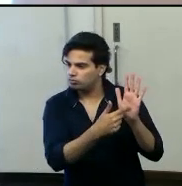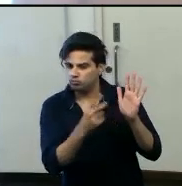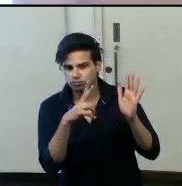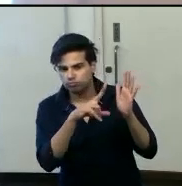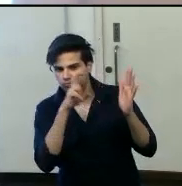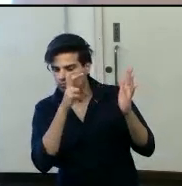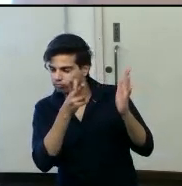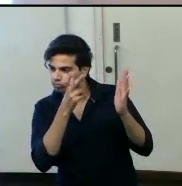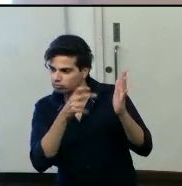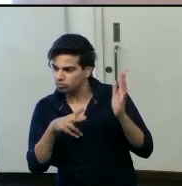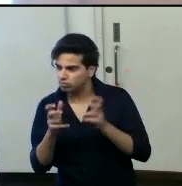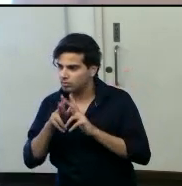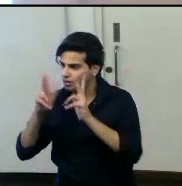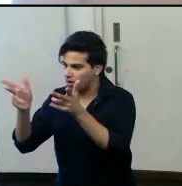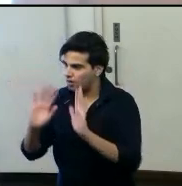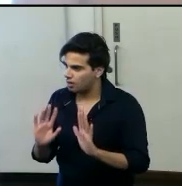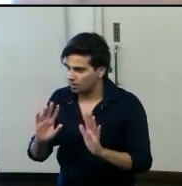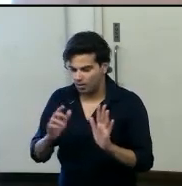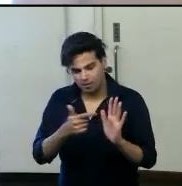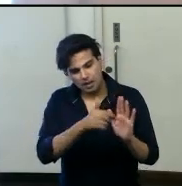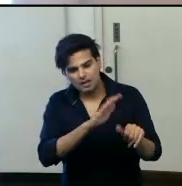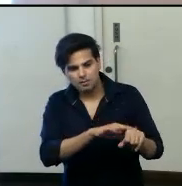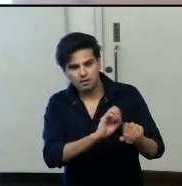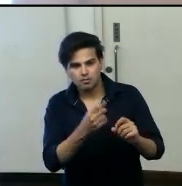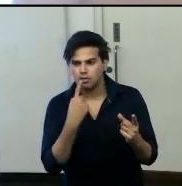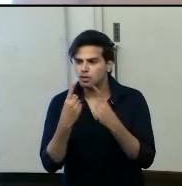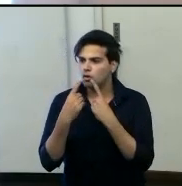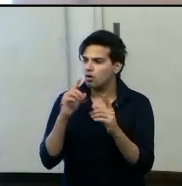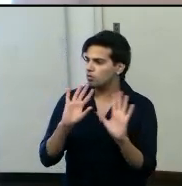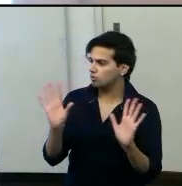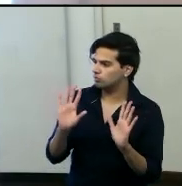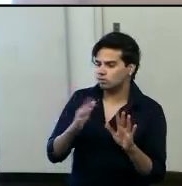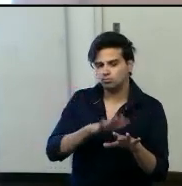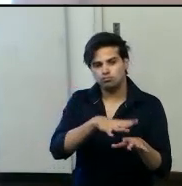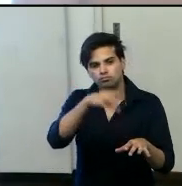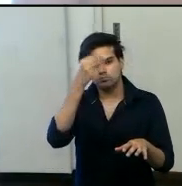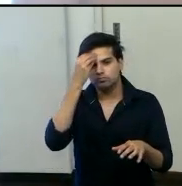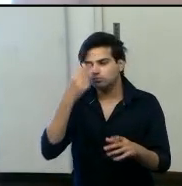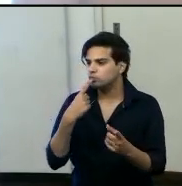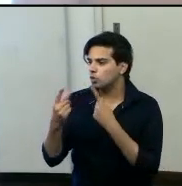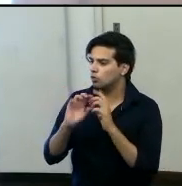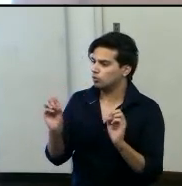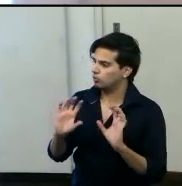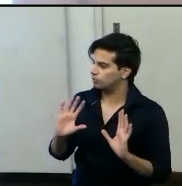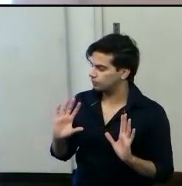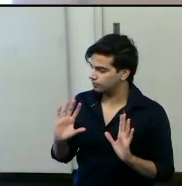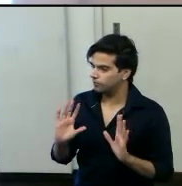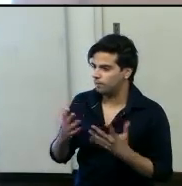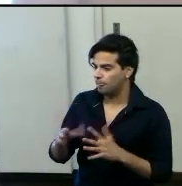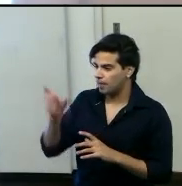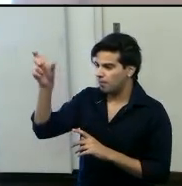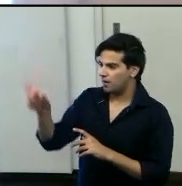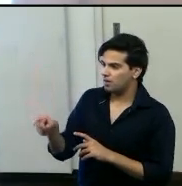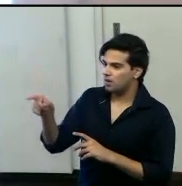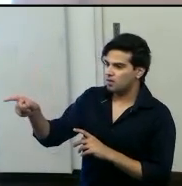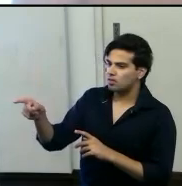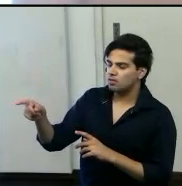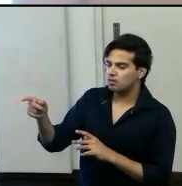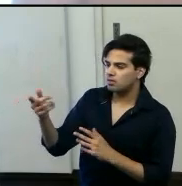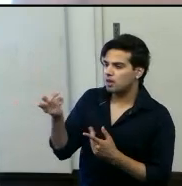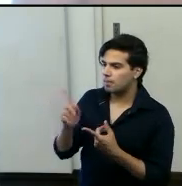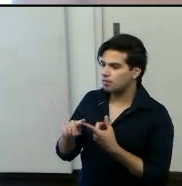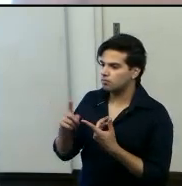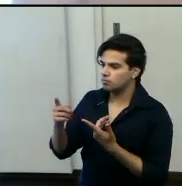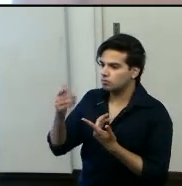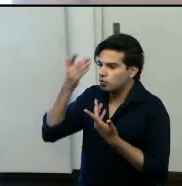can only experience the image and not necessarily talk about it. Like sometimes, let's say when somebody is not well or they are lost,